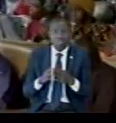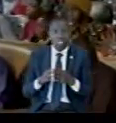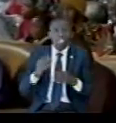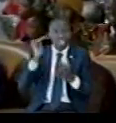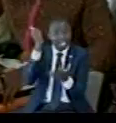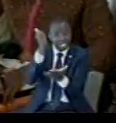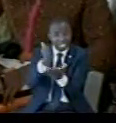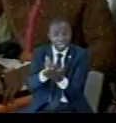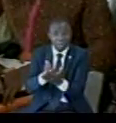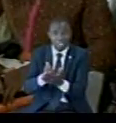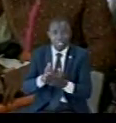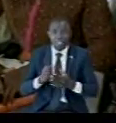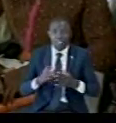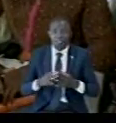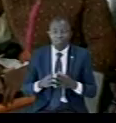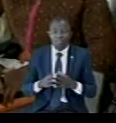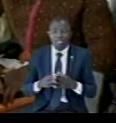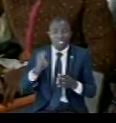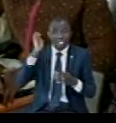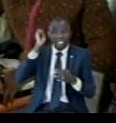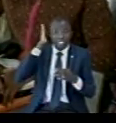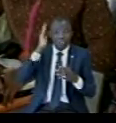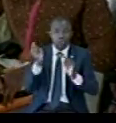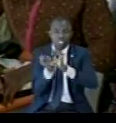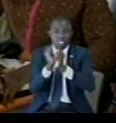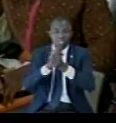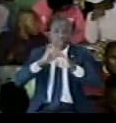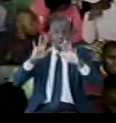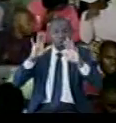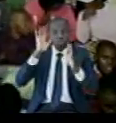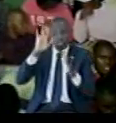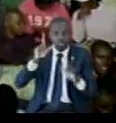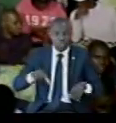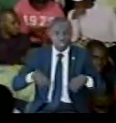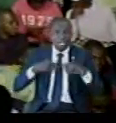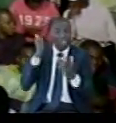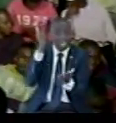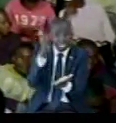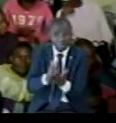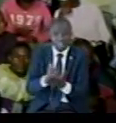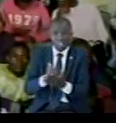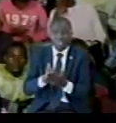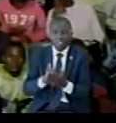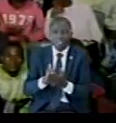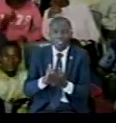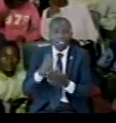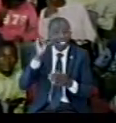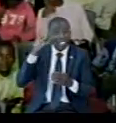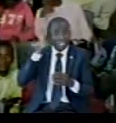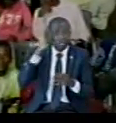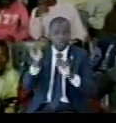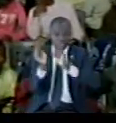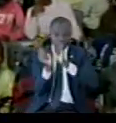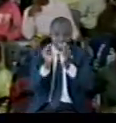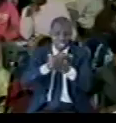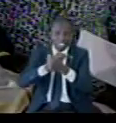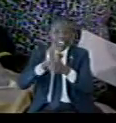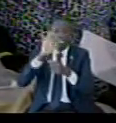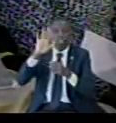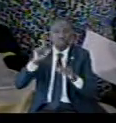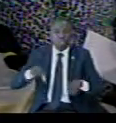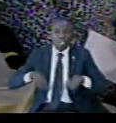Amen. It will transform your life. Amen. It will change your